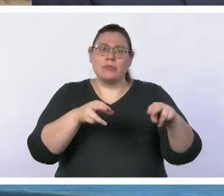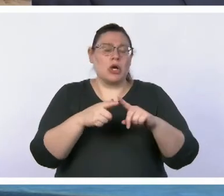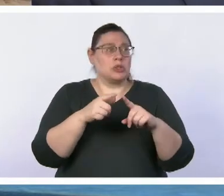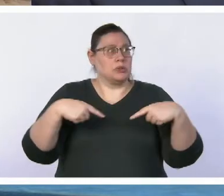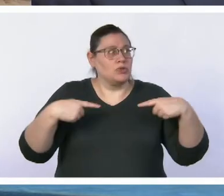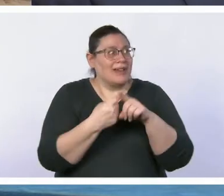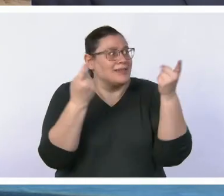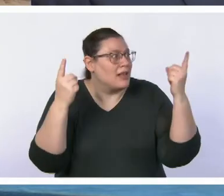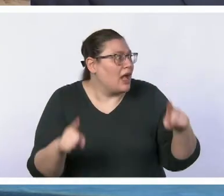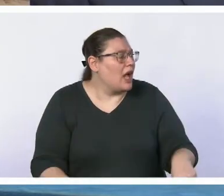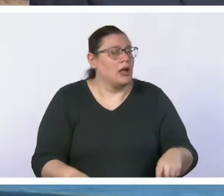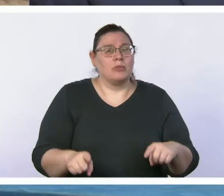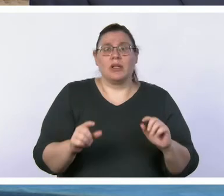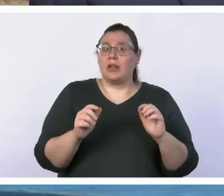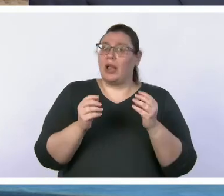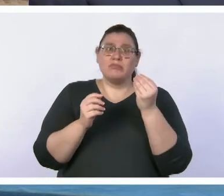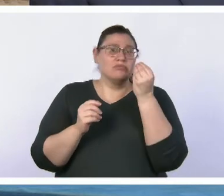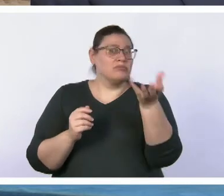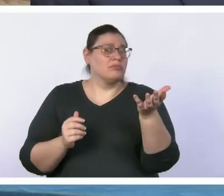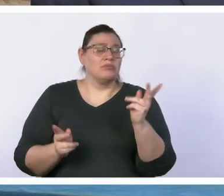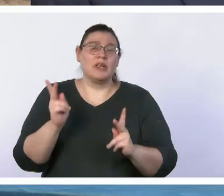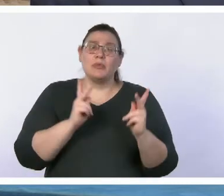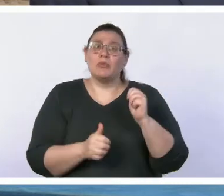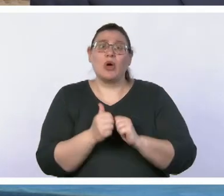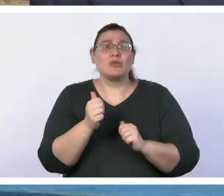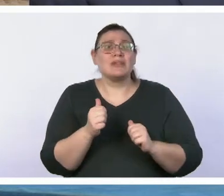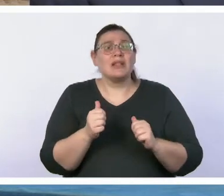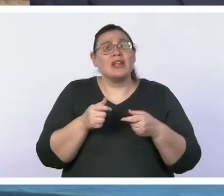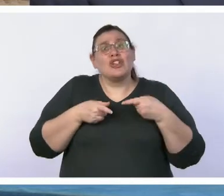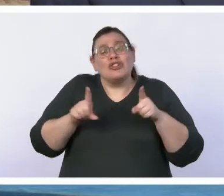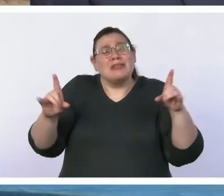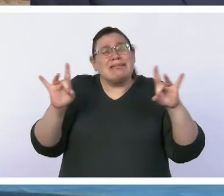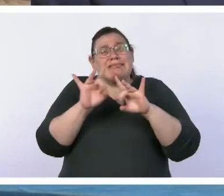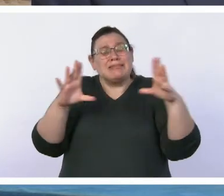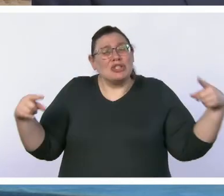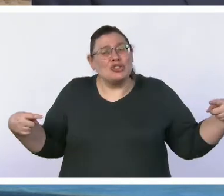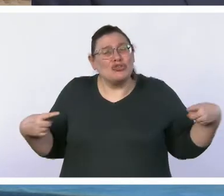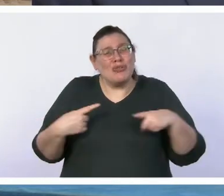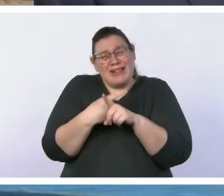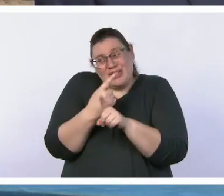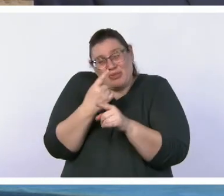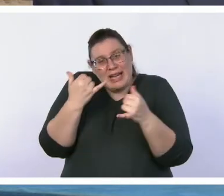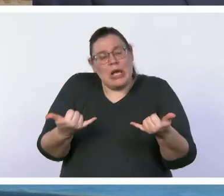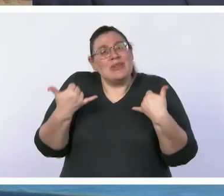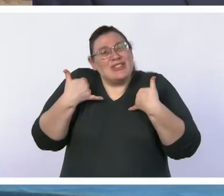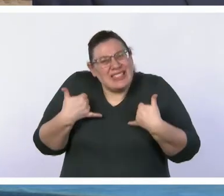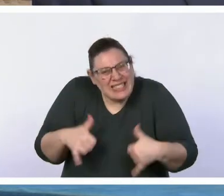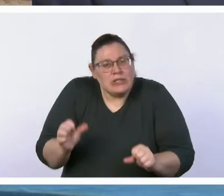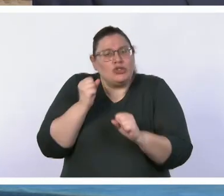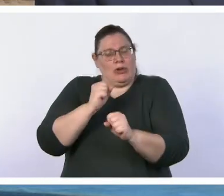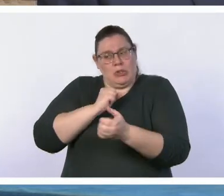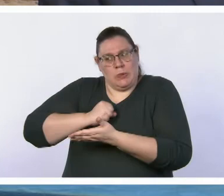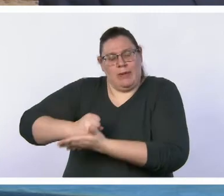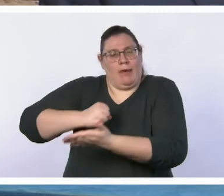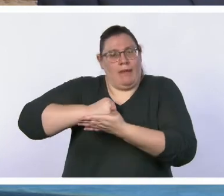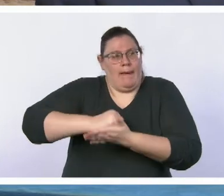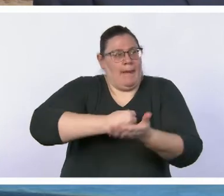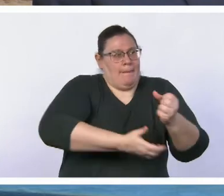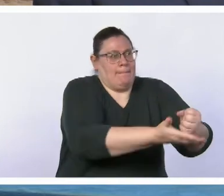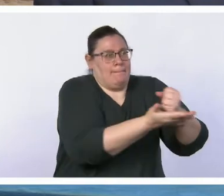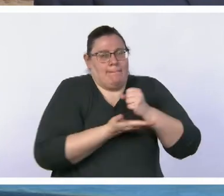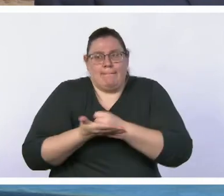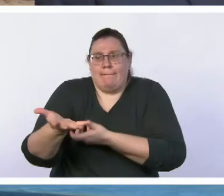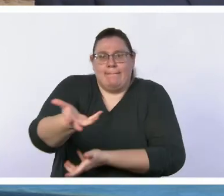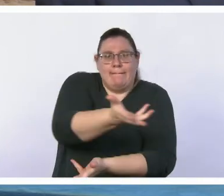and how people have, for the most part, even in these crisis times, tried to help one another and been patient